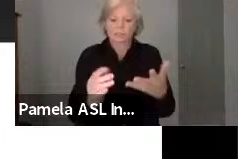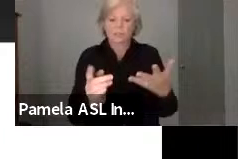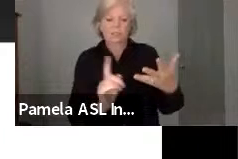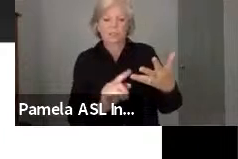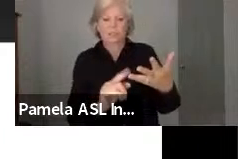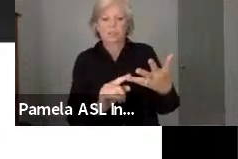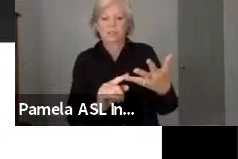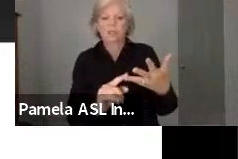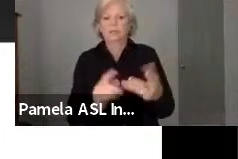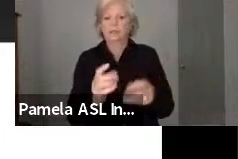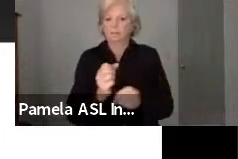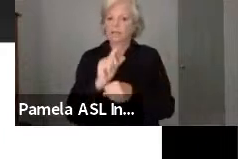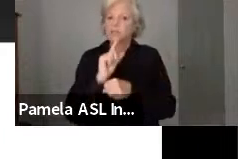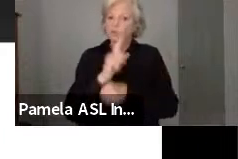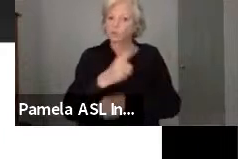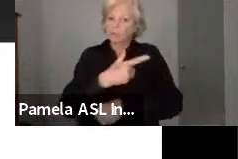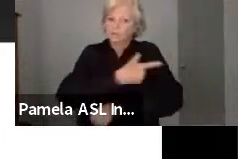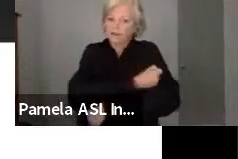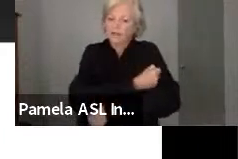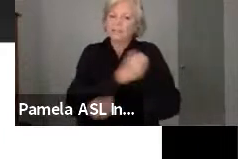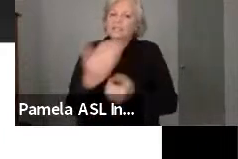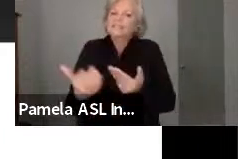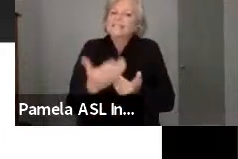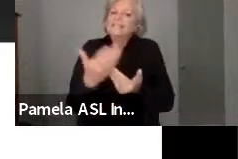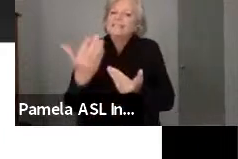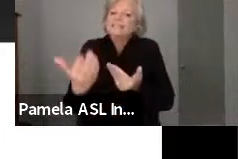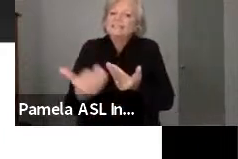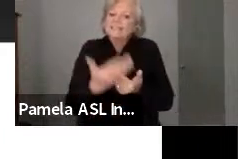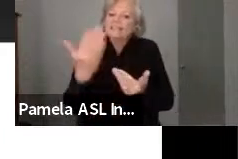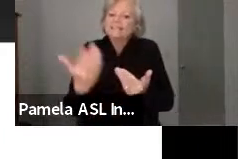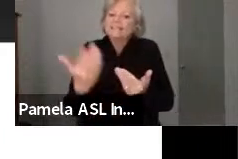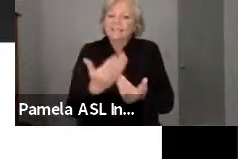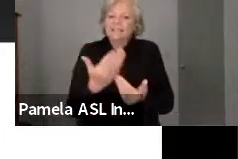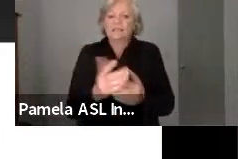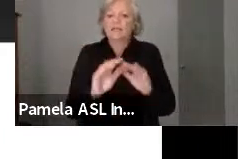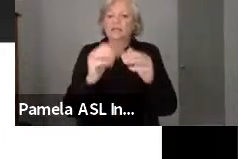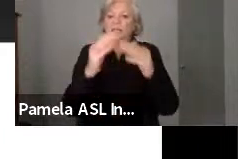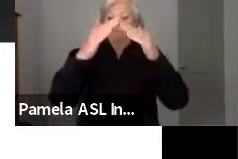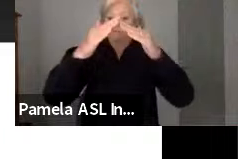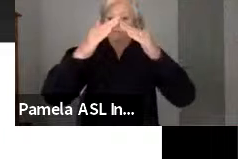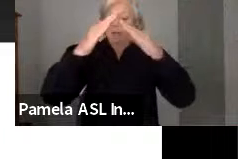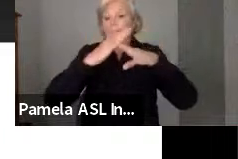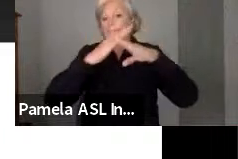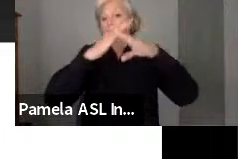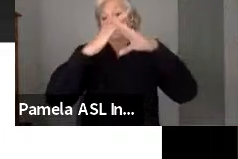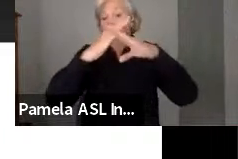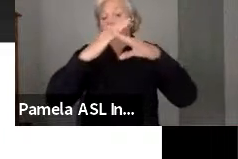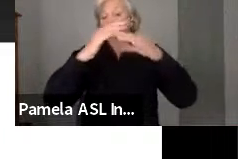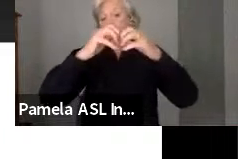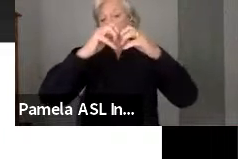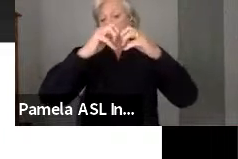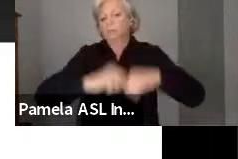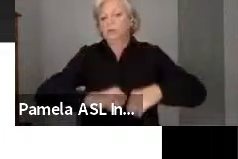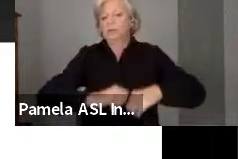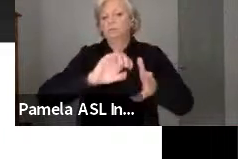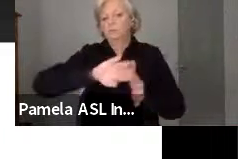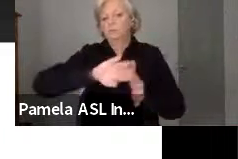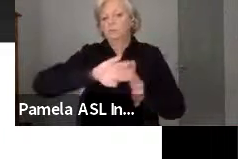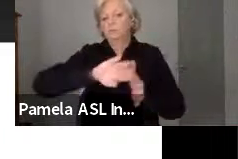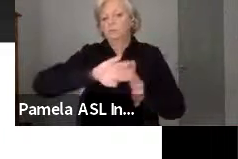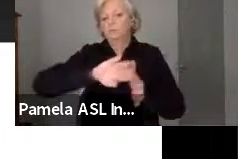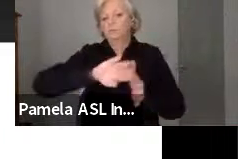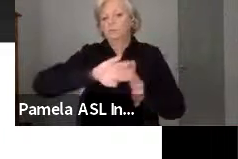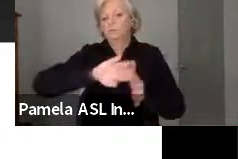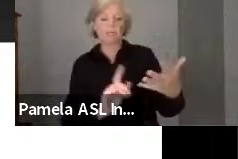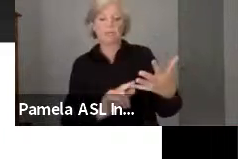as possible by taking down barriers. And then we have to leverage the importance of family, friends,